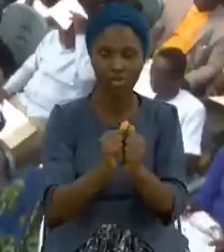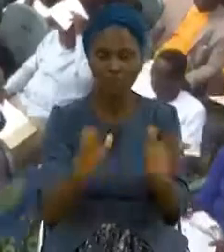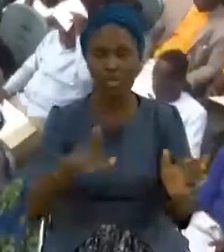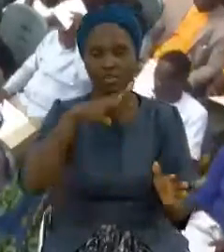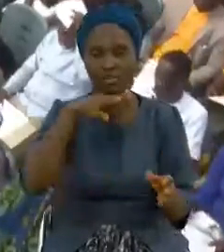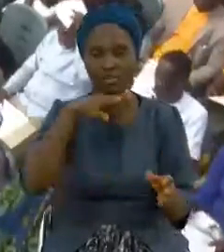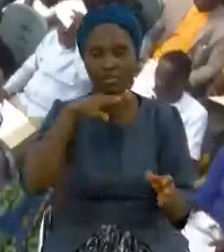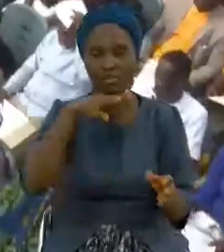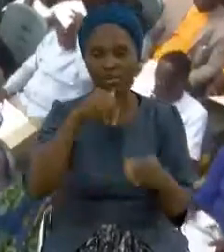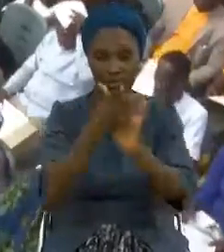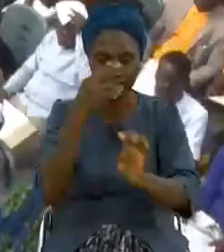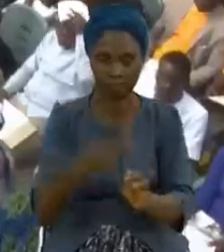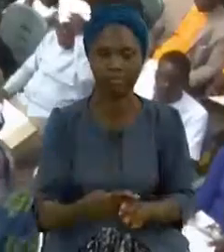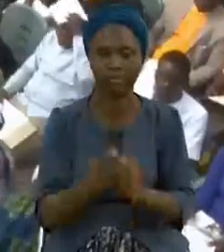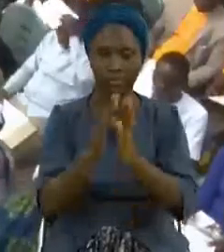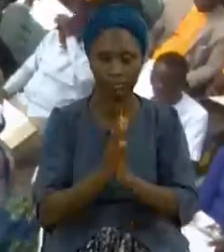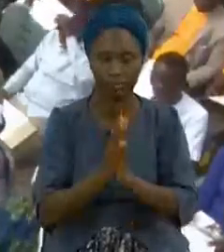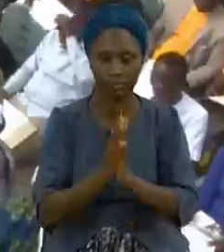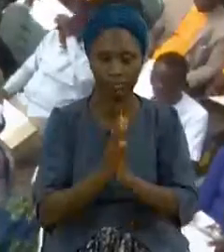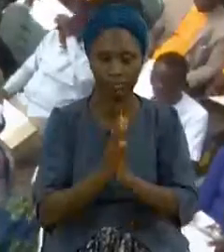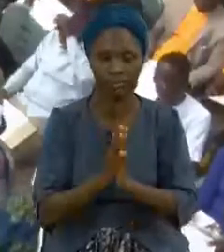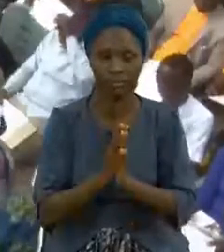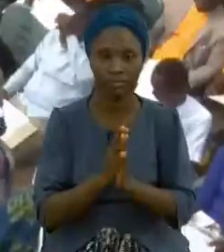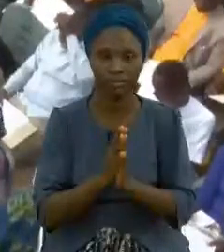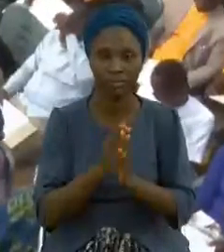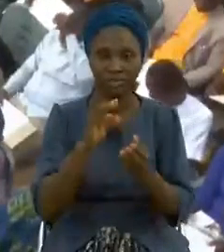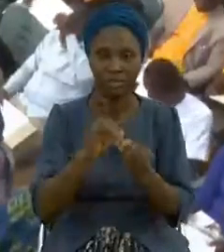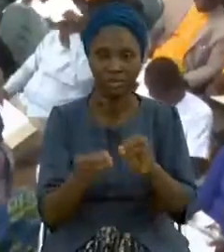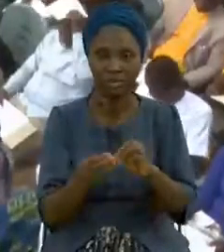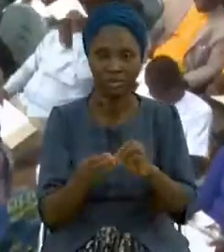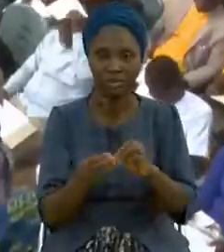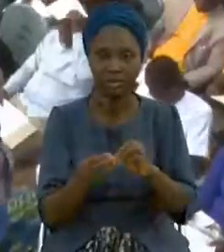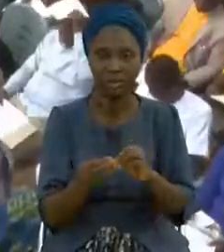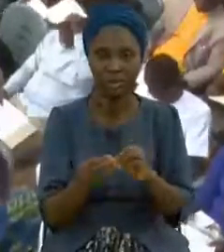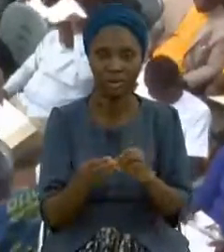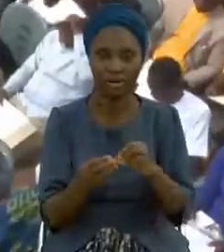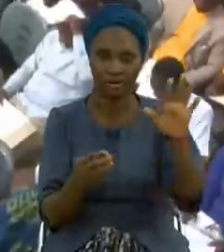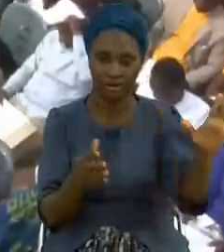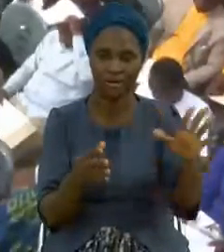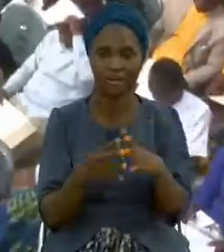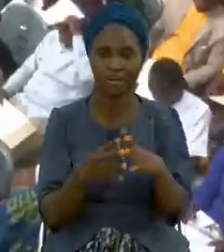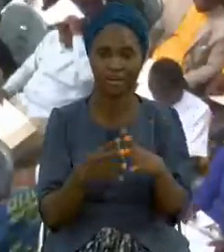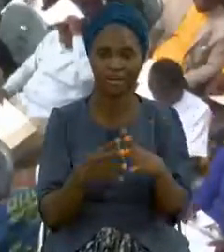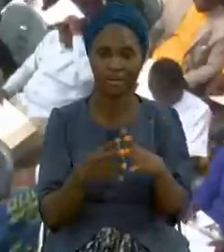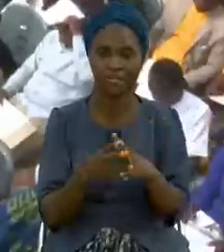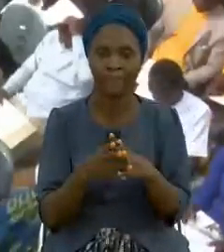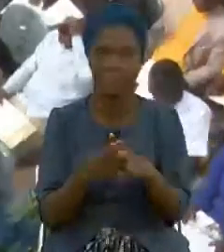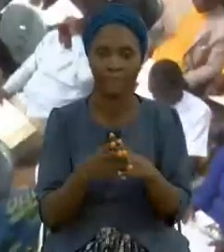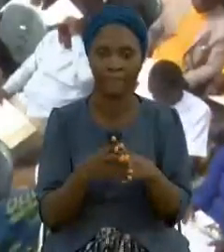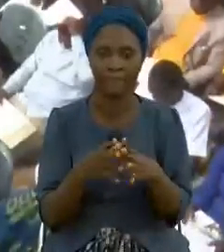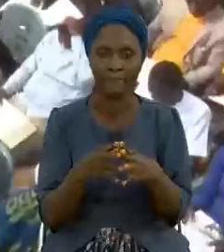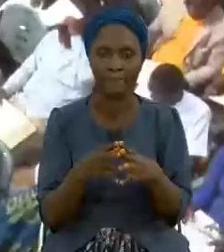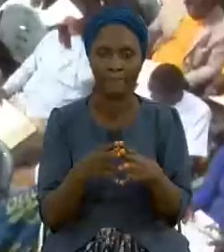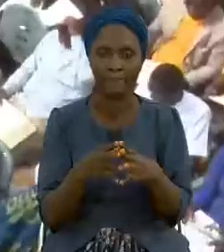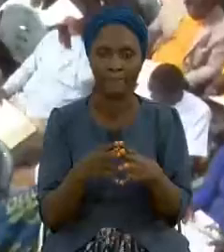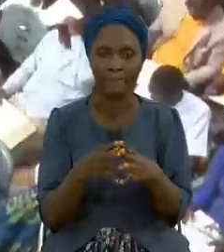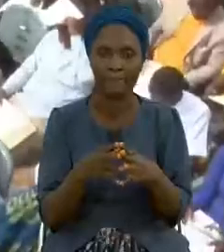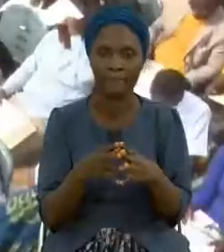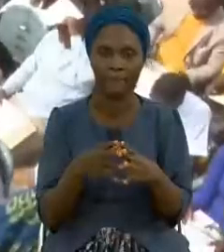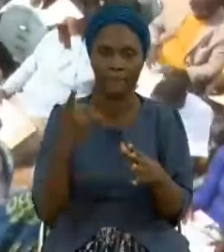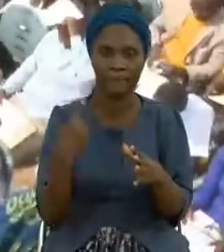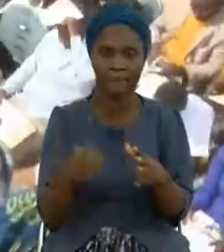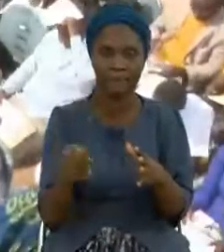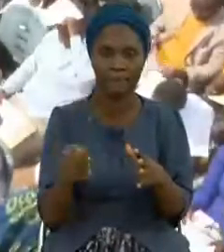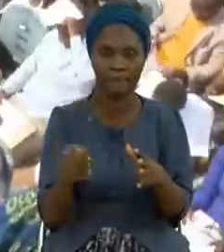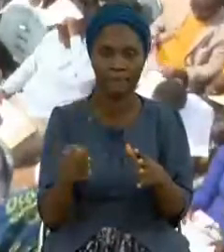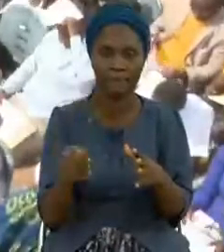5. Thank you, boy. Number 5. The mantle of the supernatural